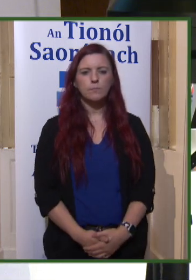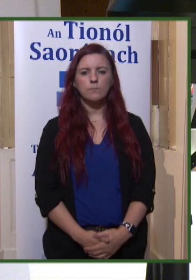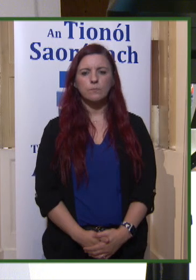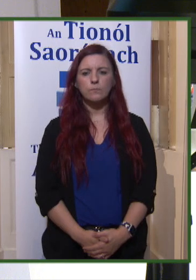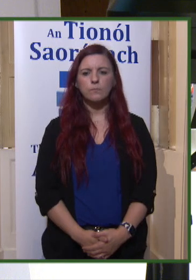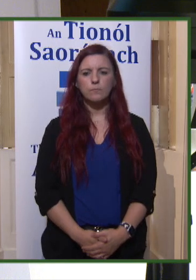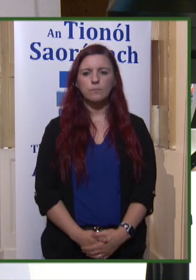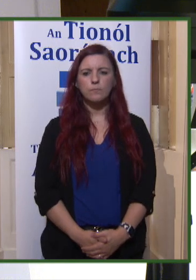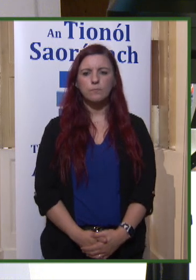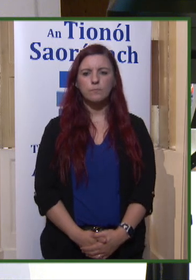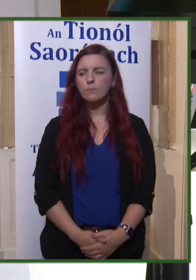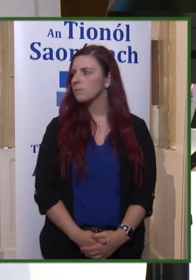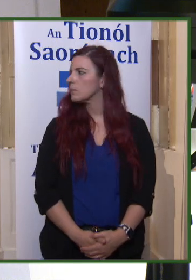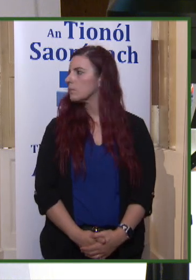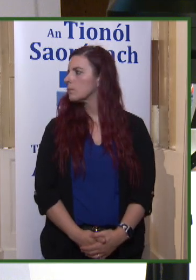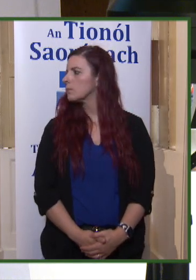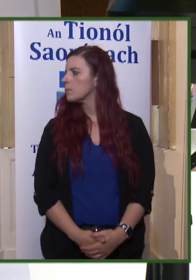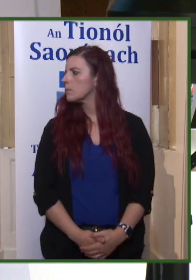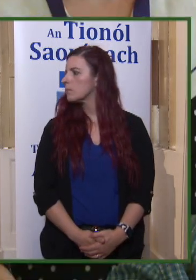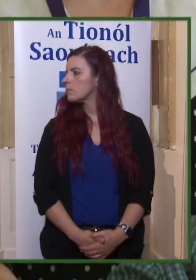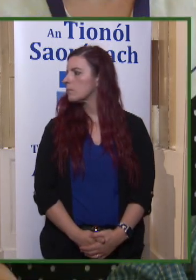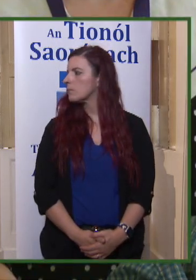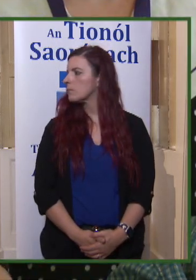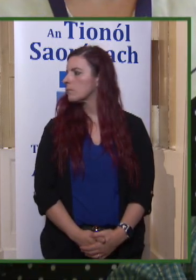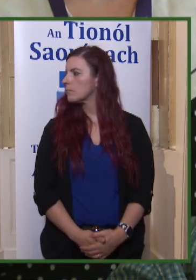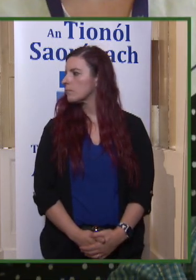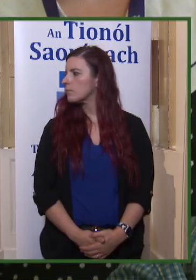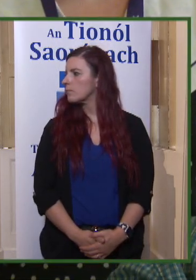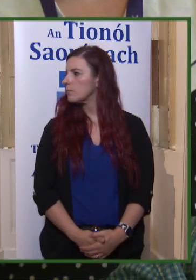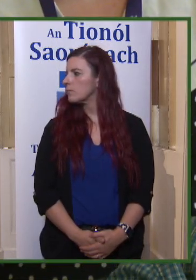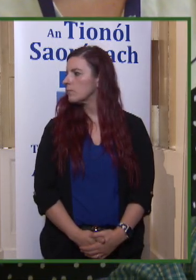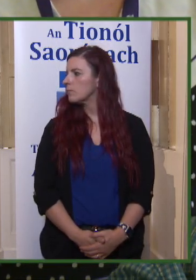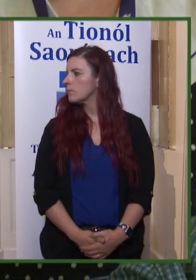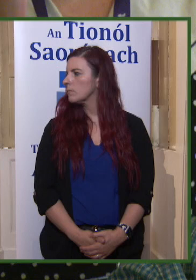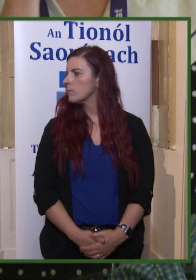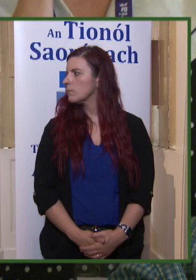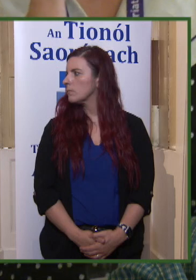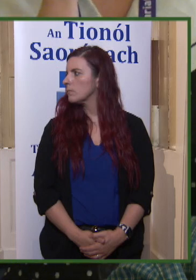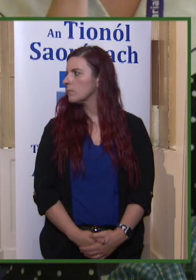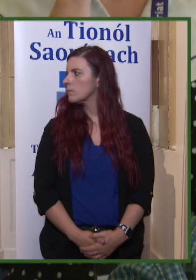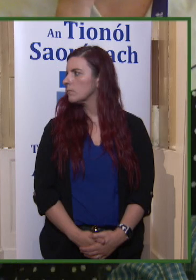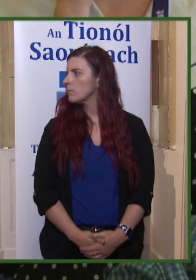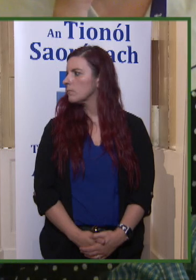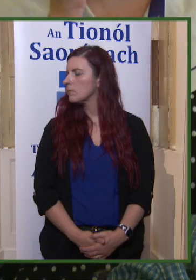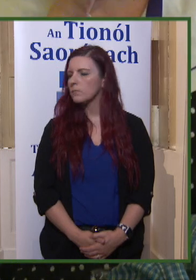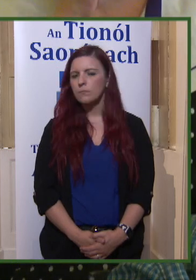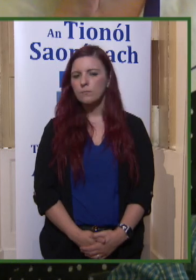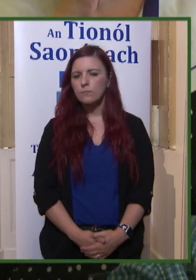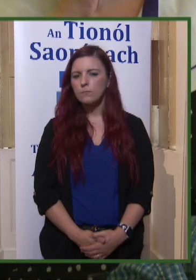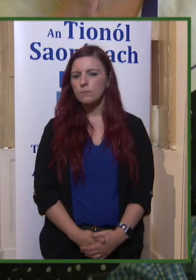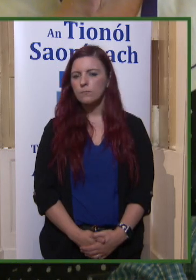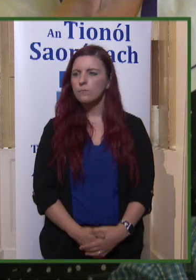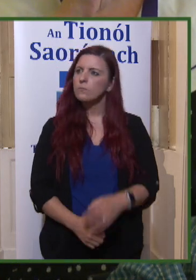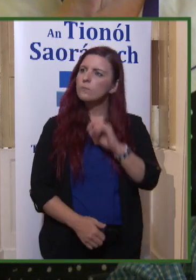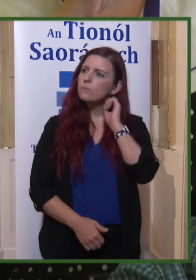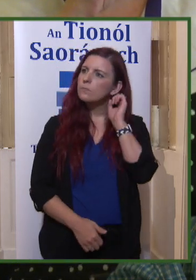Okay. And apologies for putting it in now, but I just this morning it just occurred to me that that wasn't on the ballot paper.